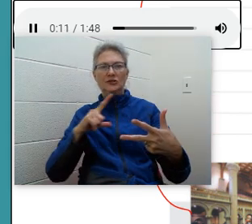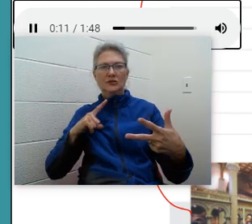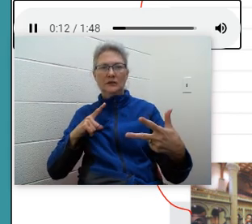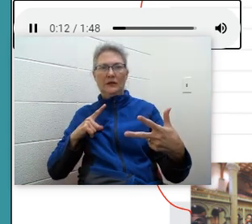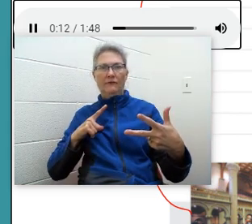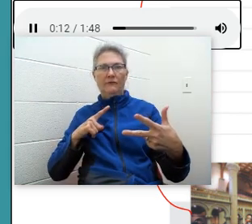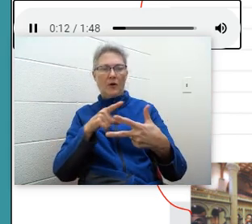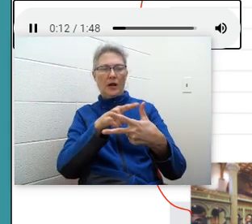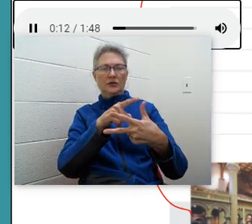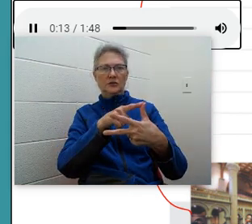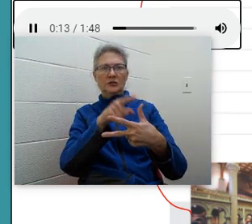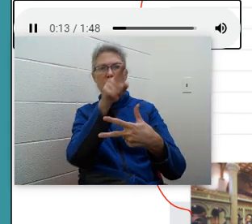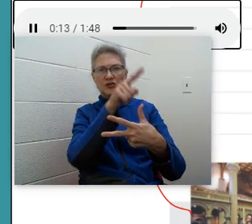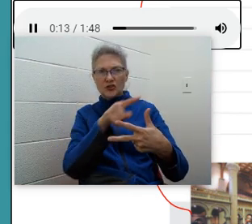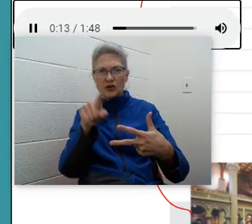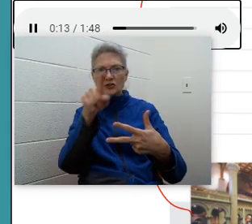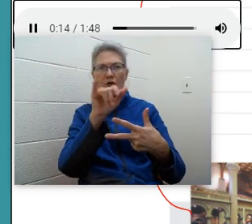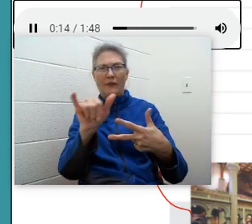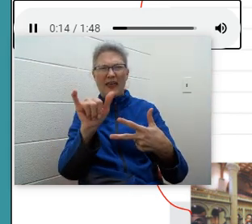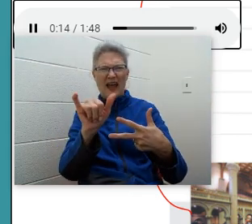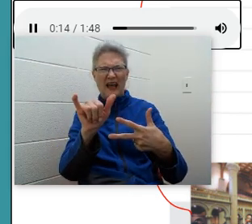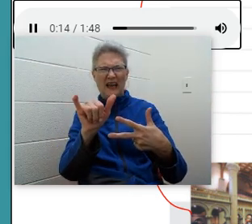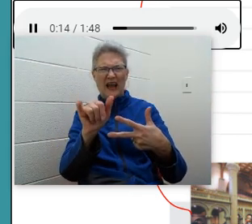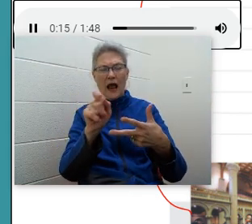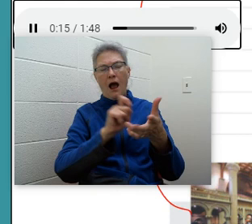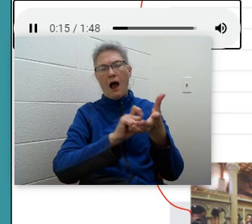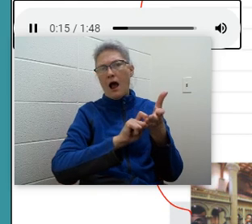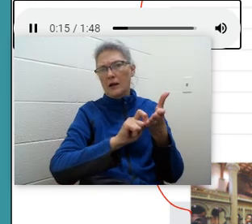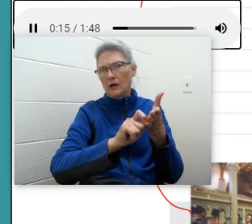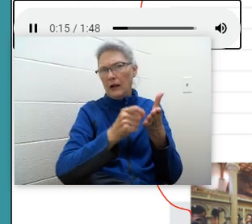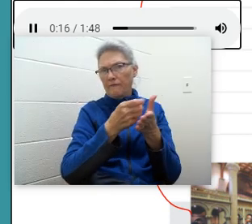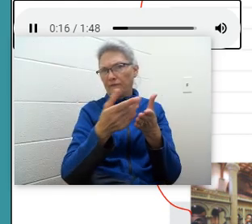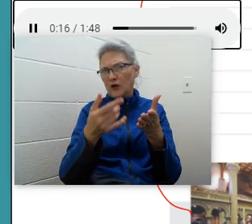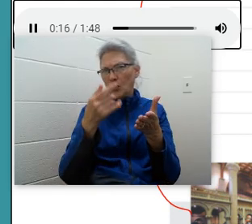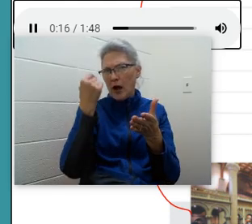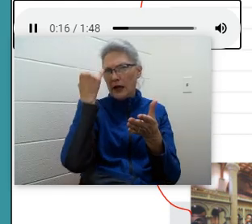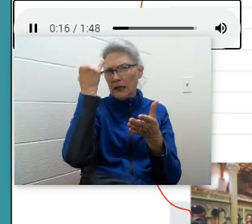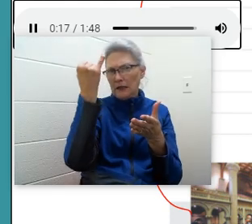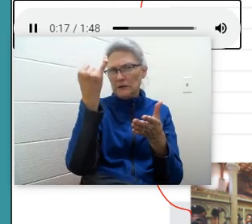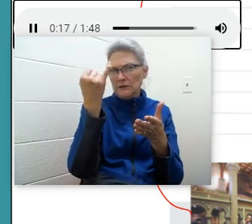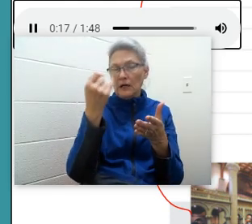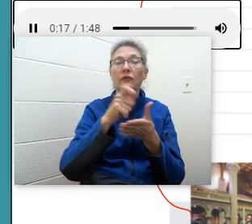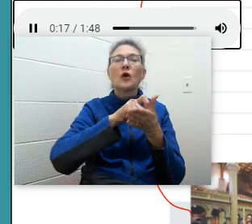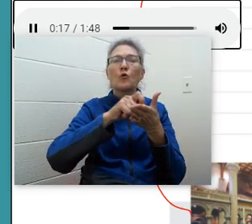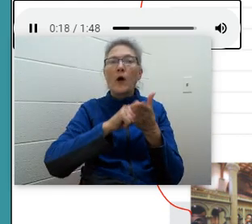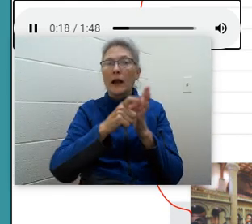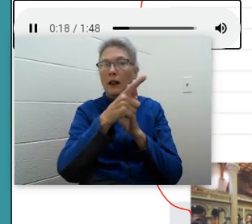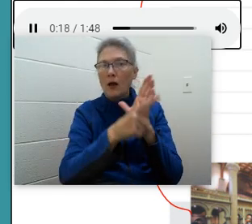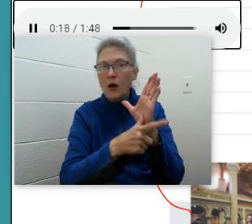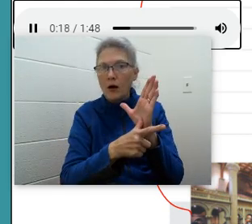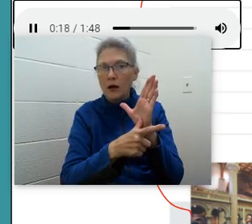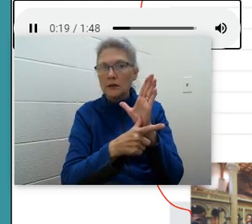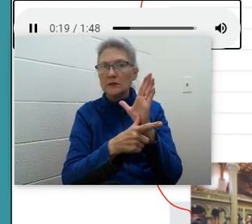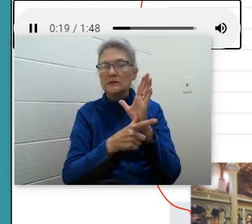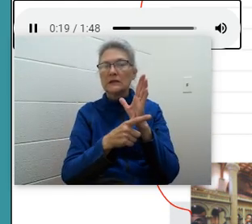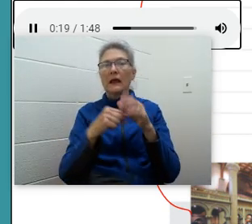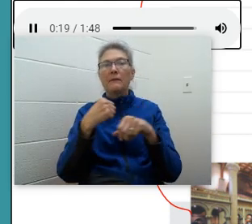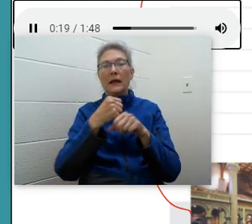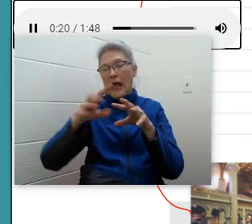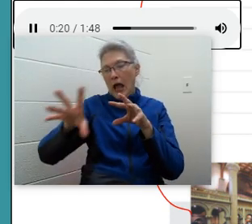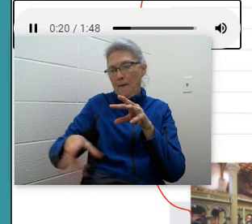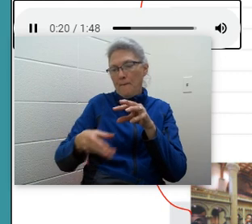branch. So I circled legislative branch and I underlined a few things. They write new laws, and they make amendments